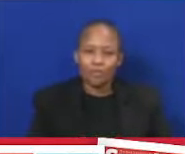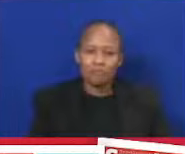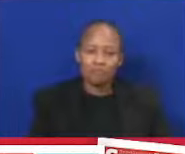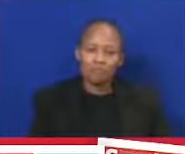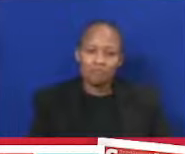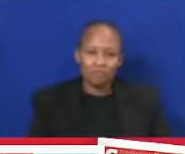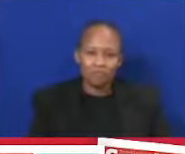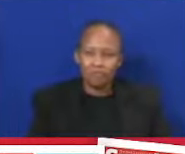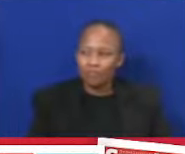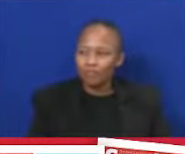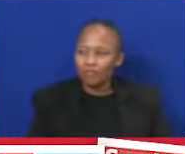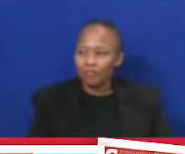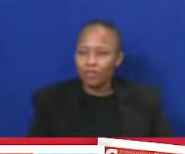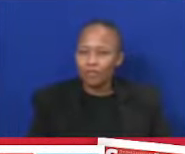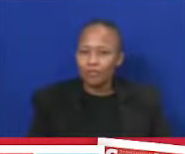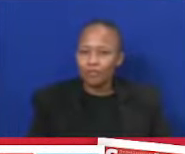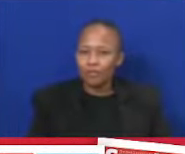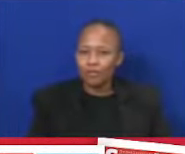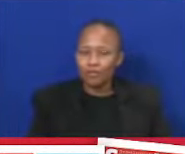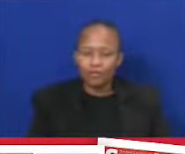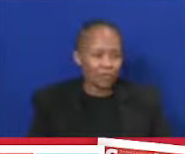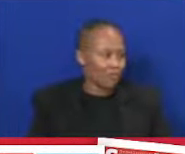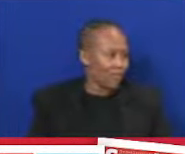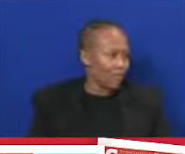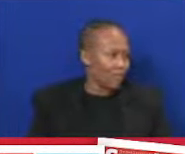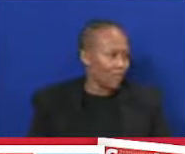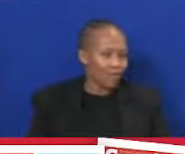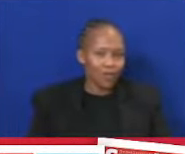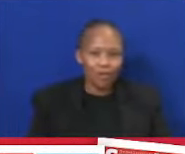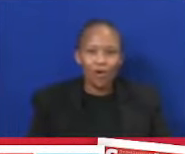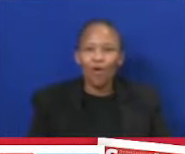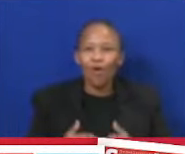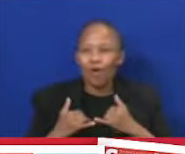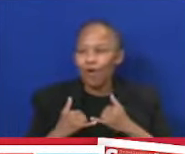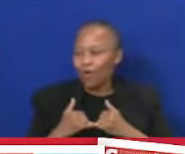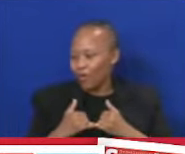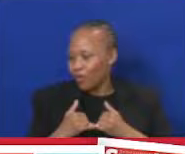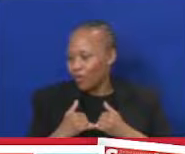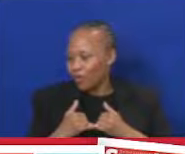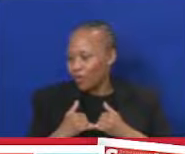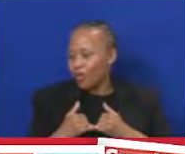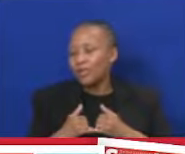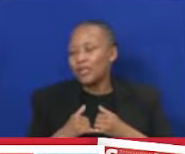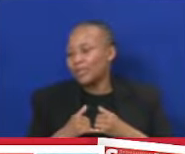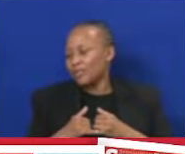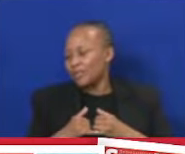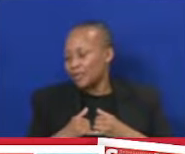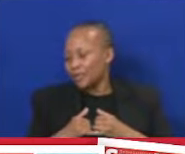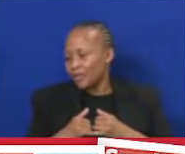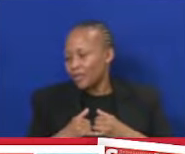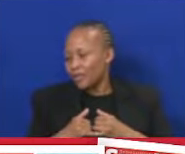It must have something to do with the Concord judgment. Is it? About the taking of...